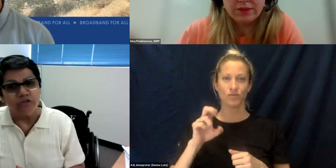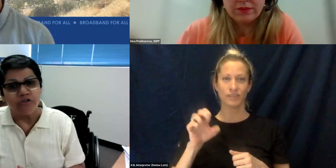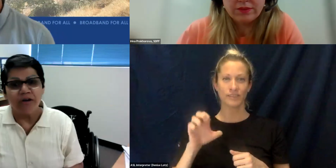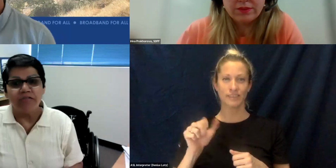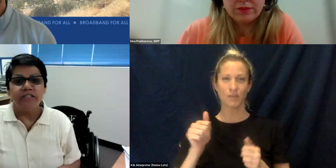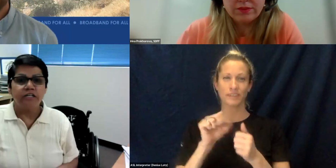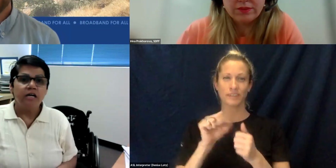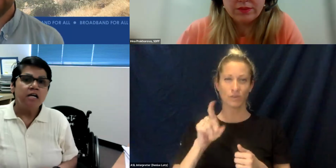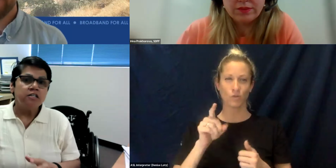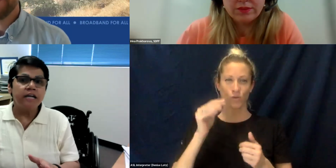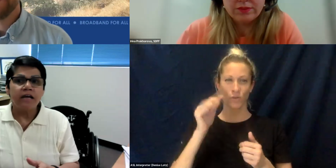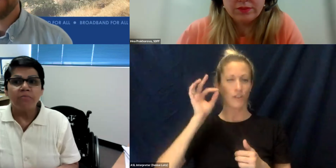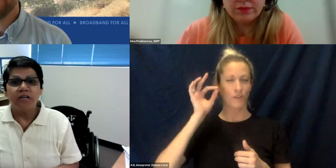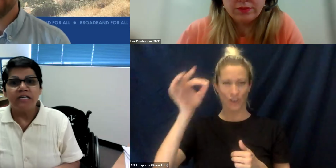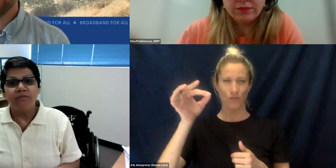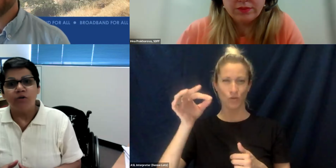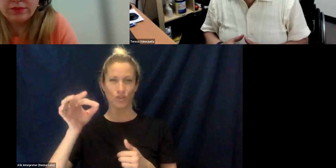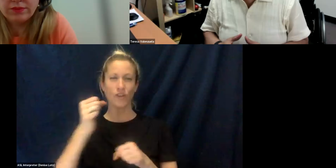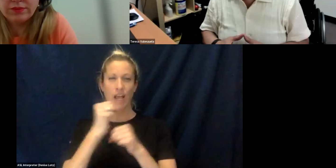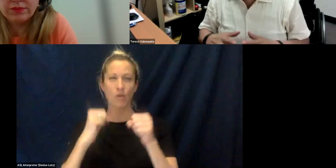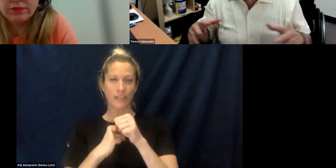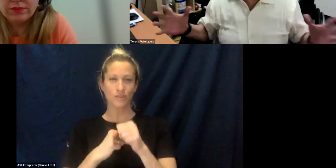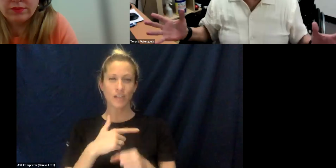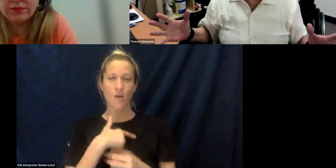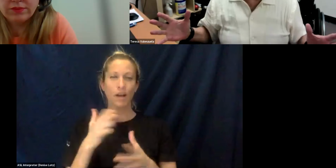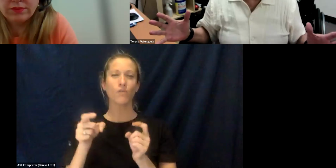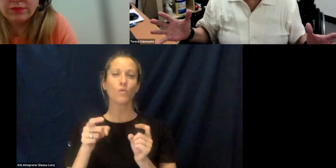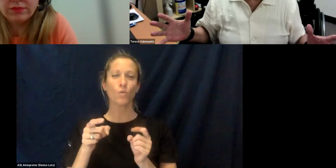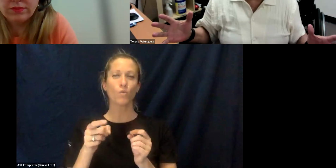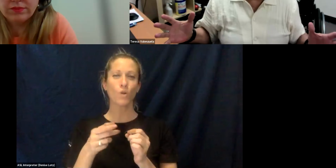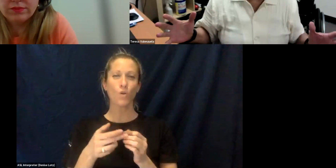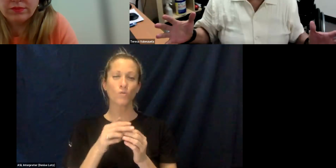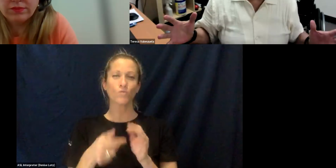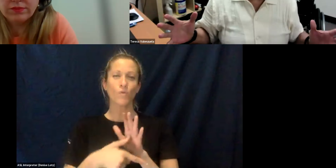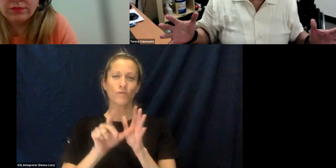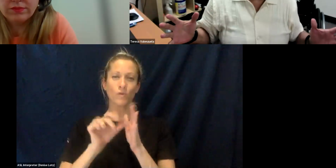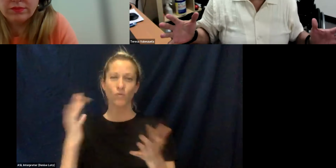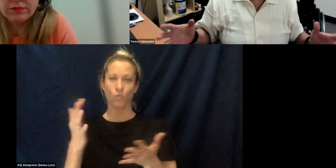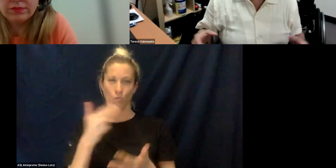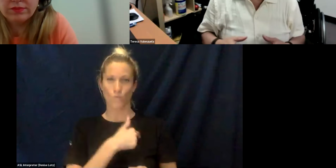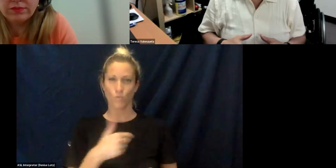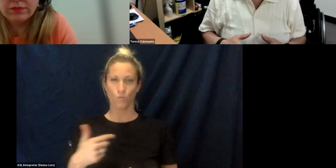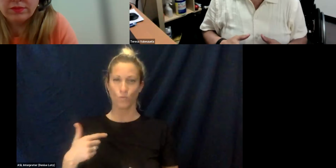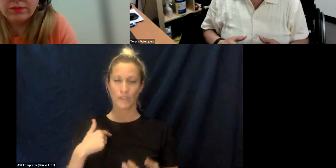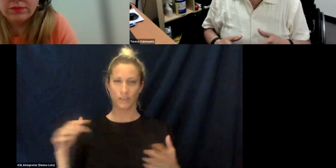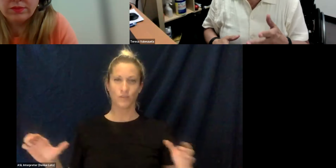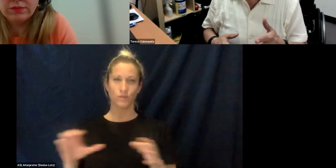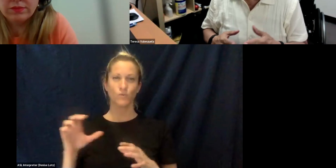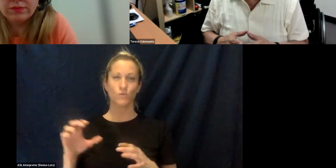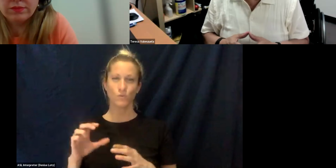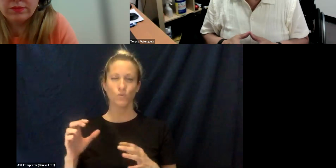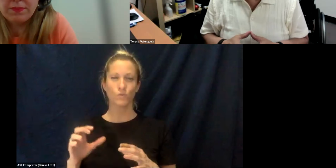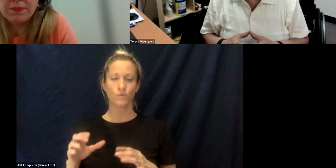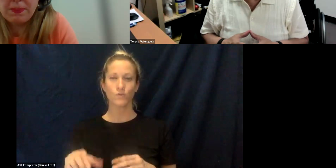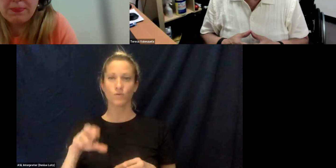Diego Futures Foundation. Today, I'm going to give you an overview of what San Diego Futures Foundation does. And